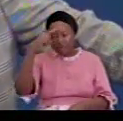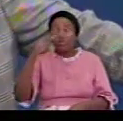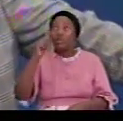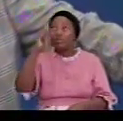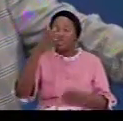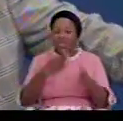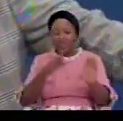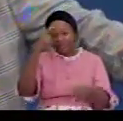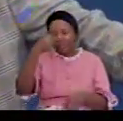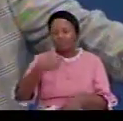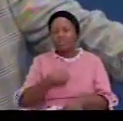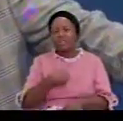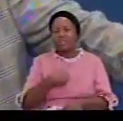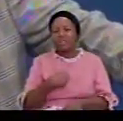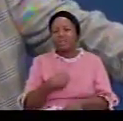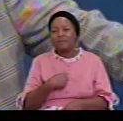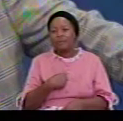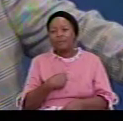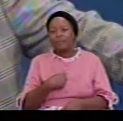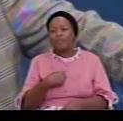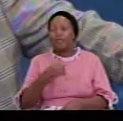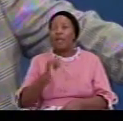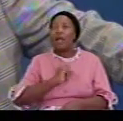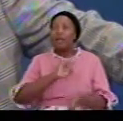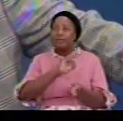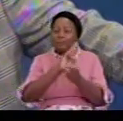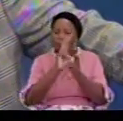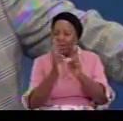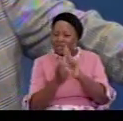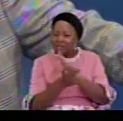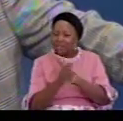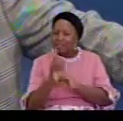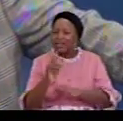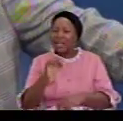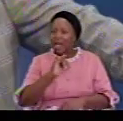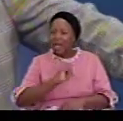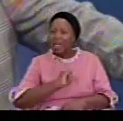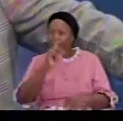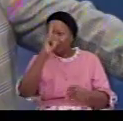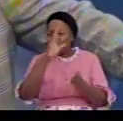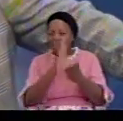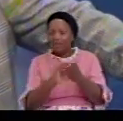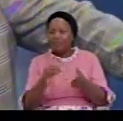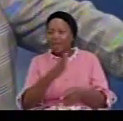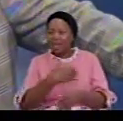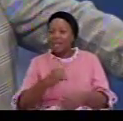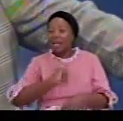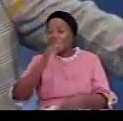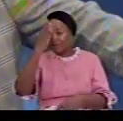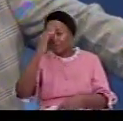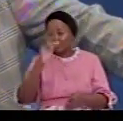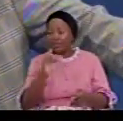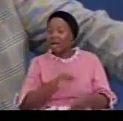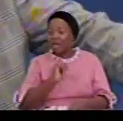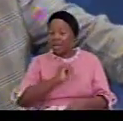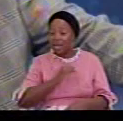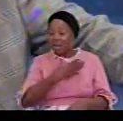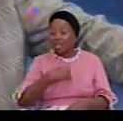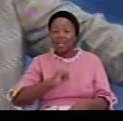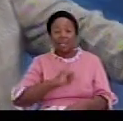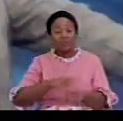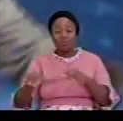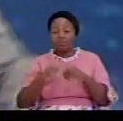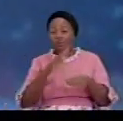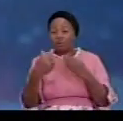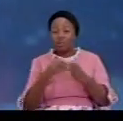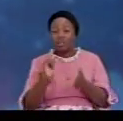me, I repented. I believe, and I no more do things that blaspheme the